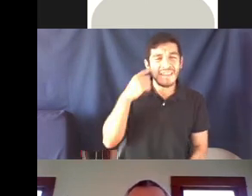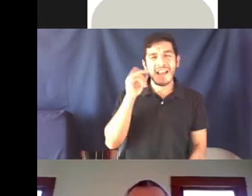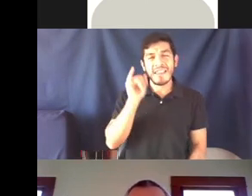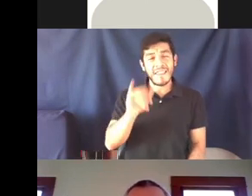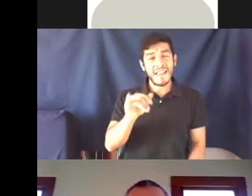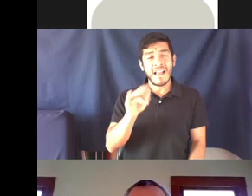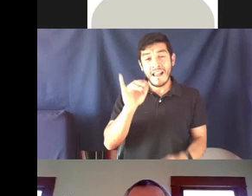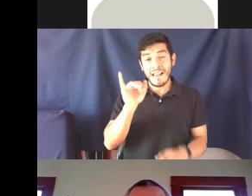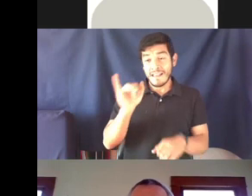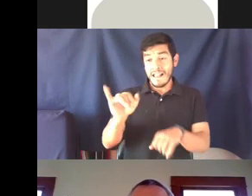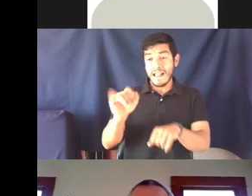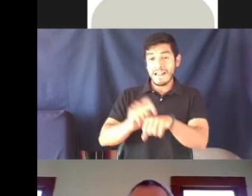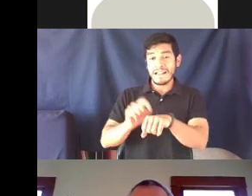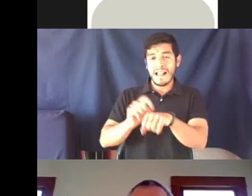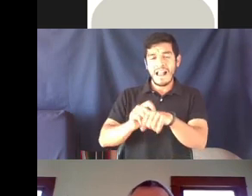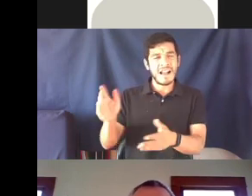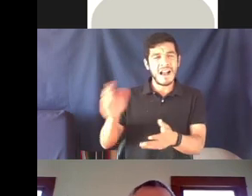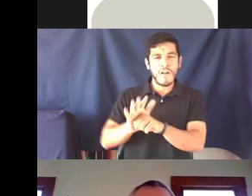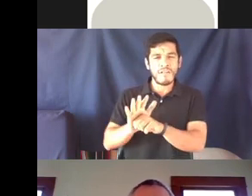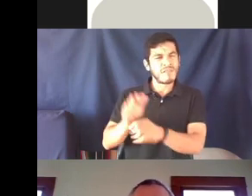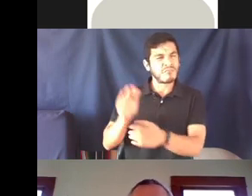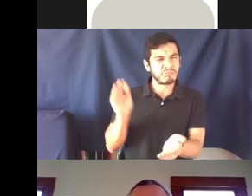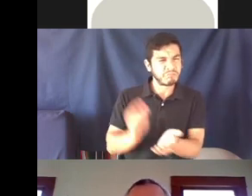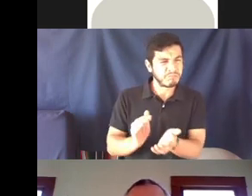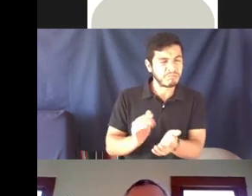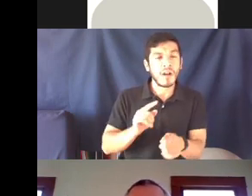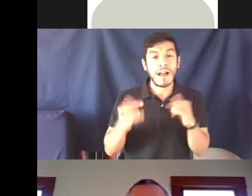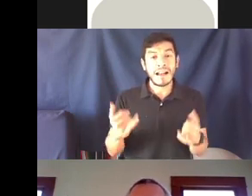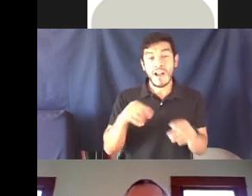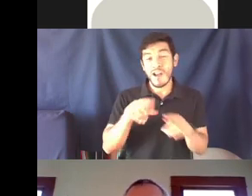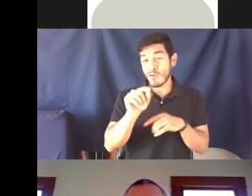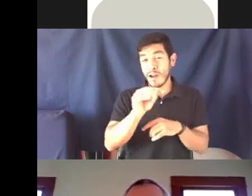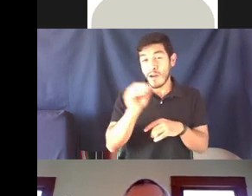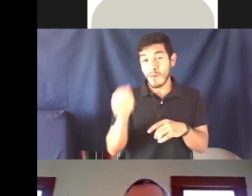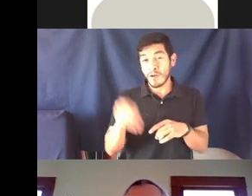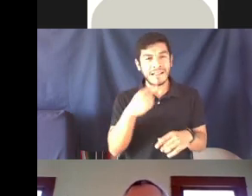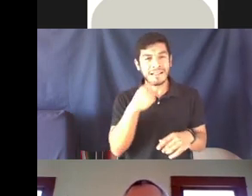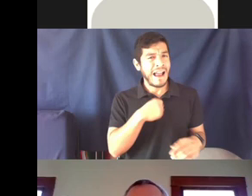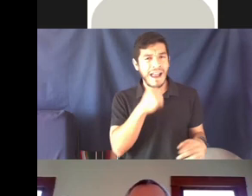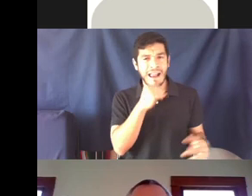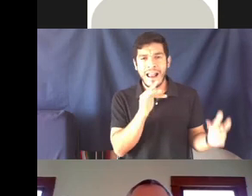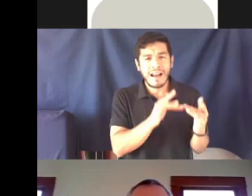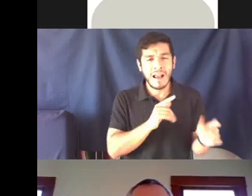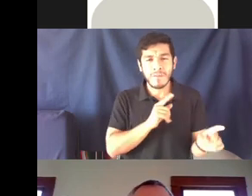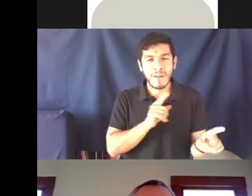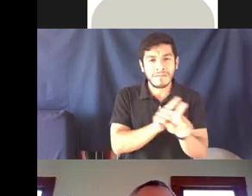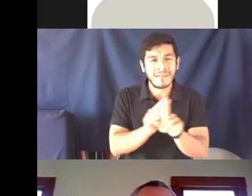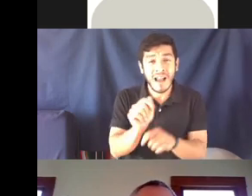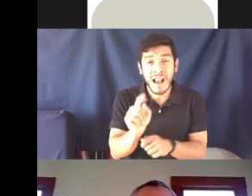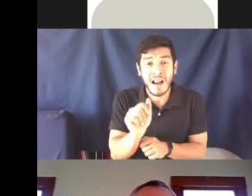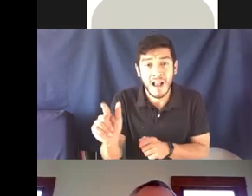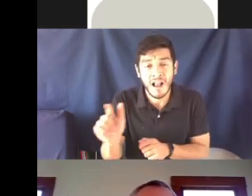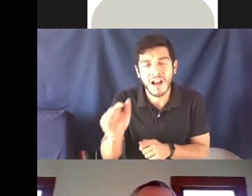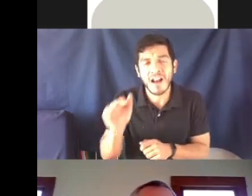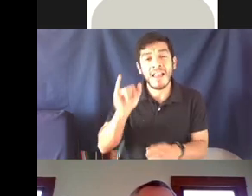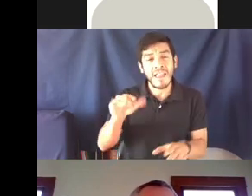in contact with my mentee at all right now. And this included both natural mentors, but also programmatic ones